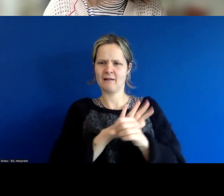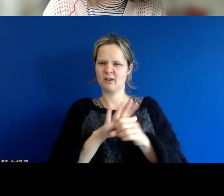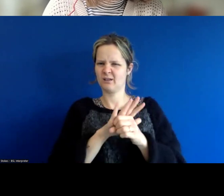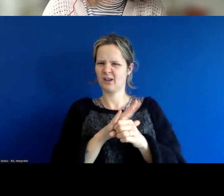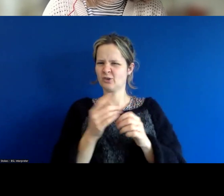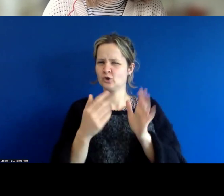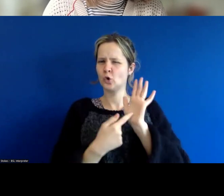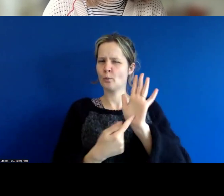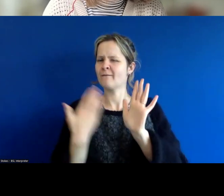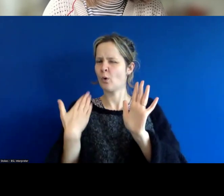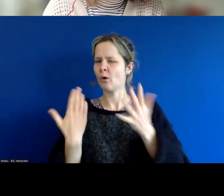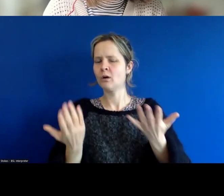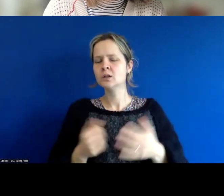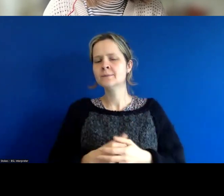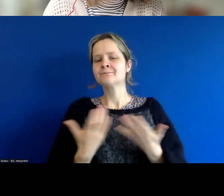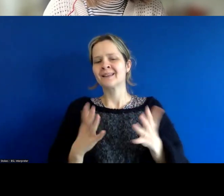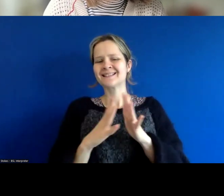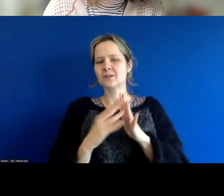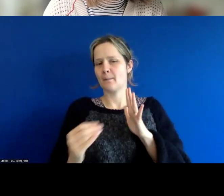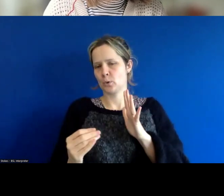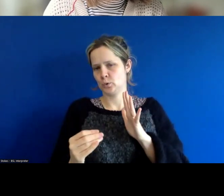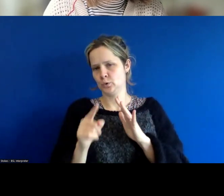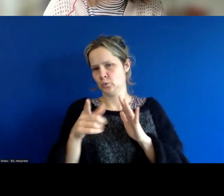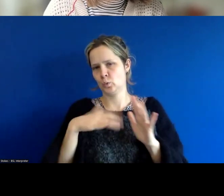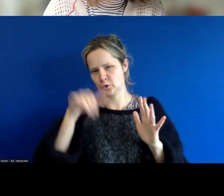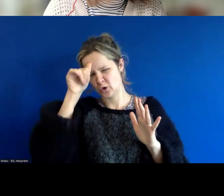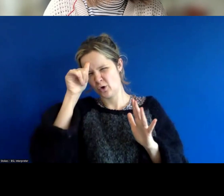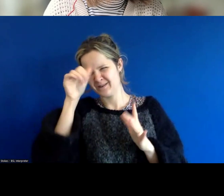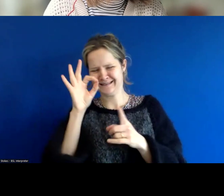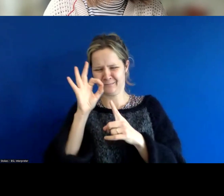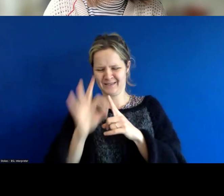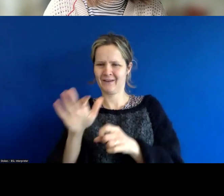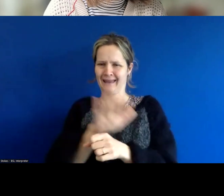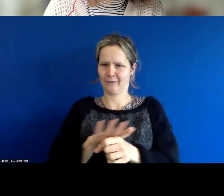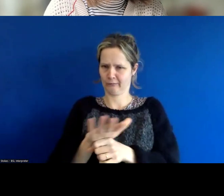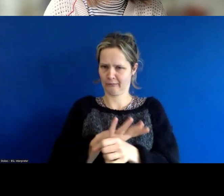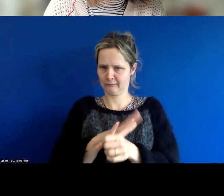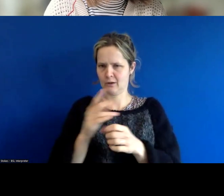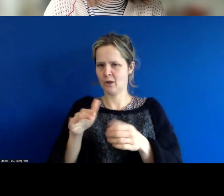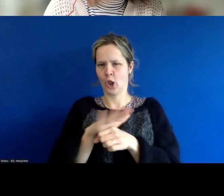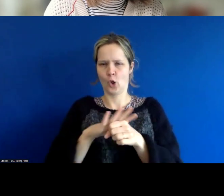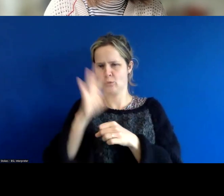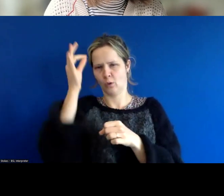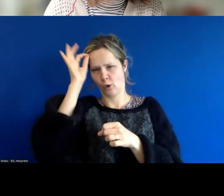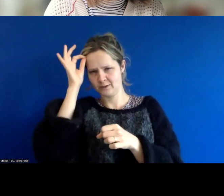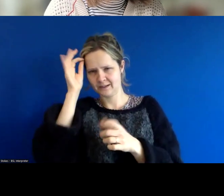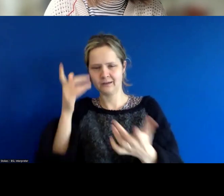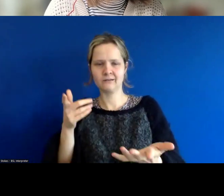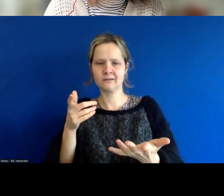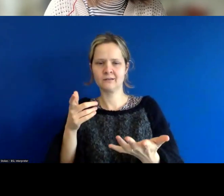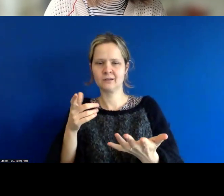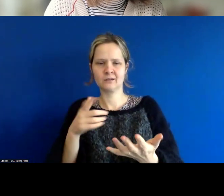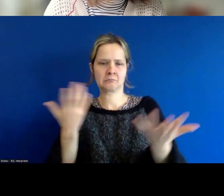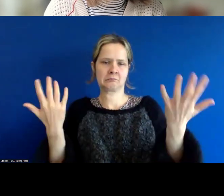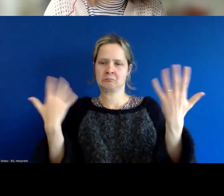hopefully. So if you're interested in viewing a particular local authority, you might want to find it. So I'll just